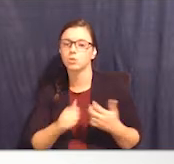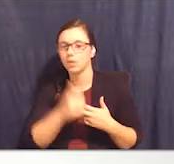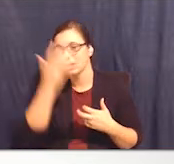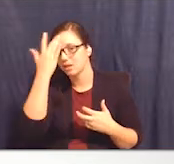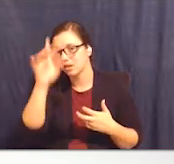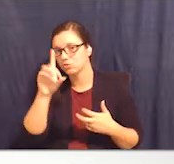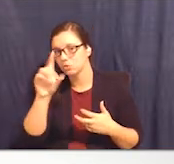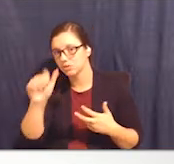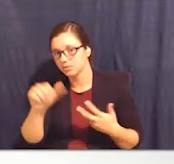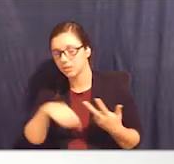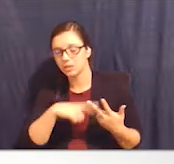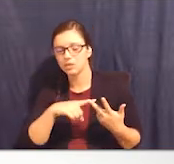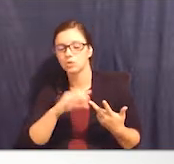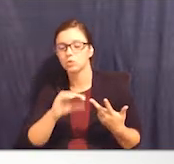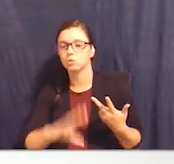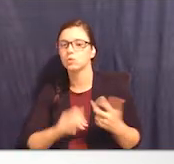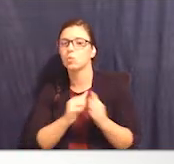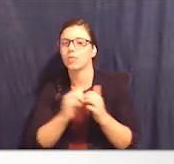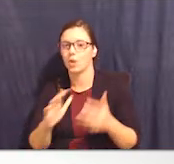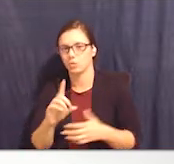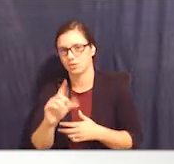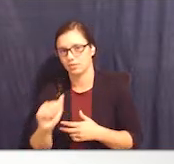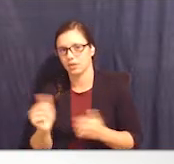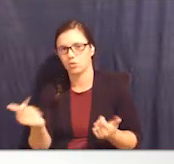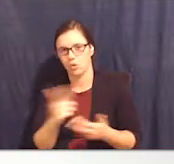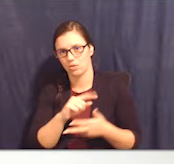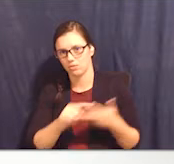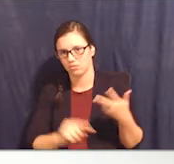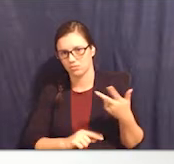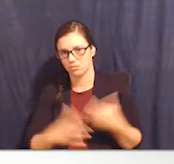14, 15, 16, and 17,